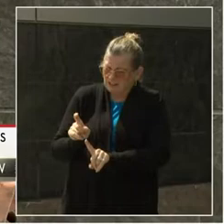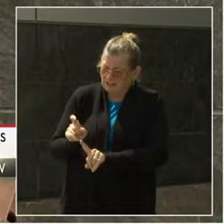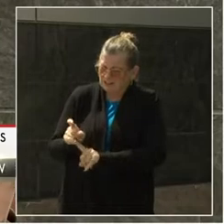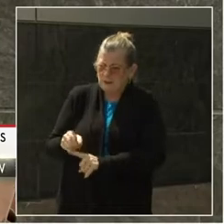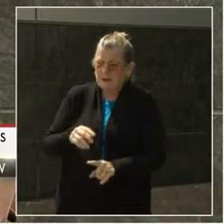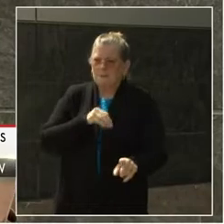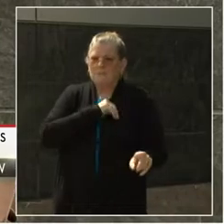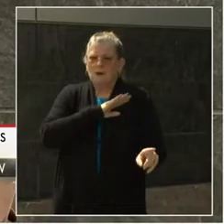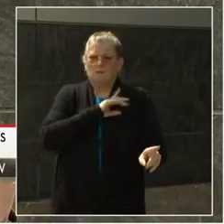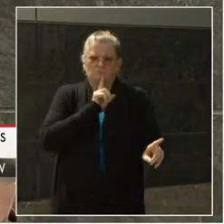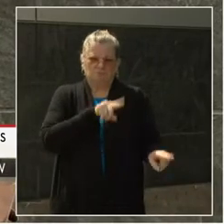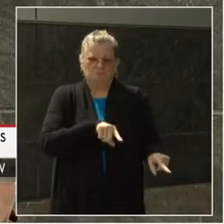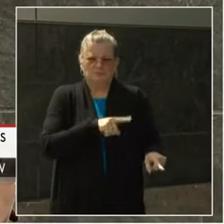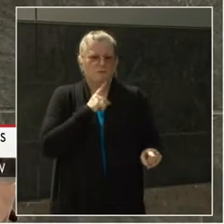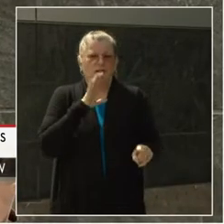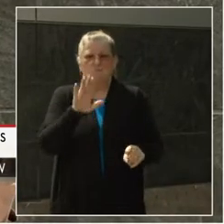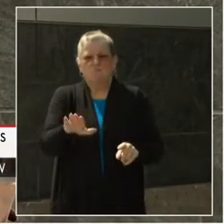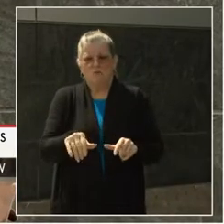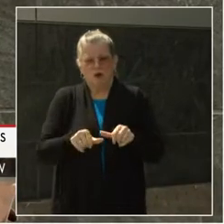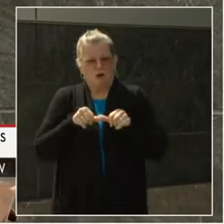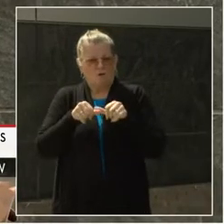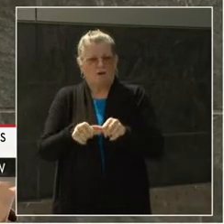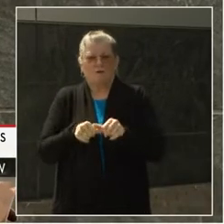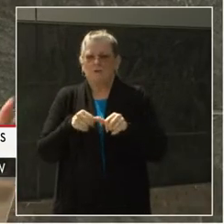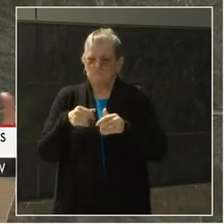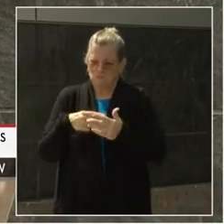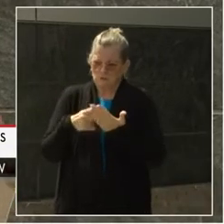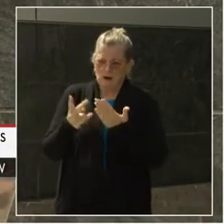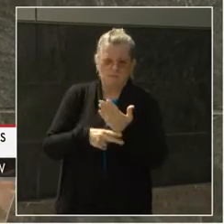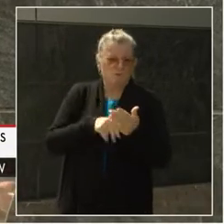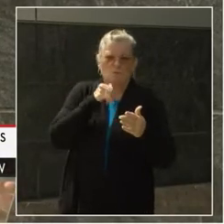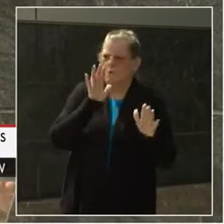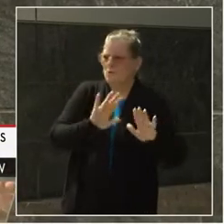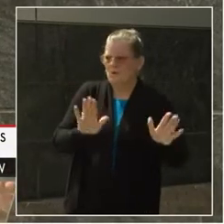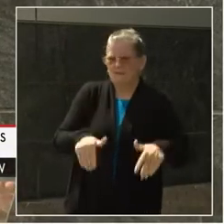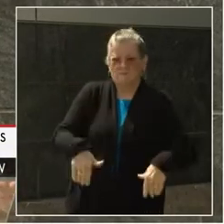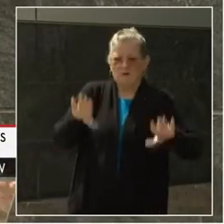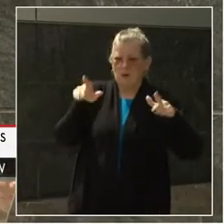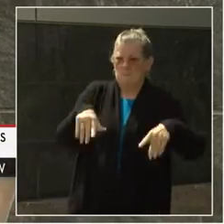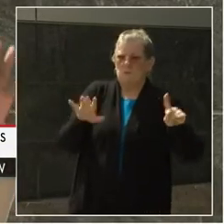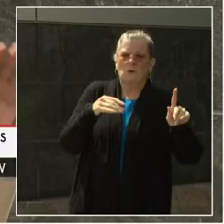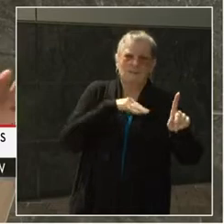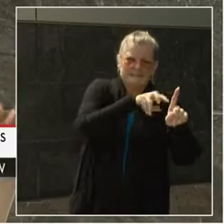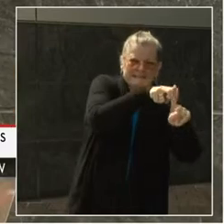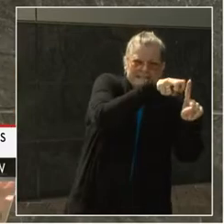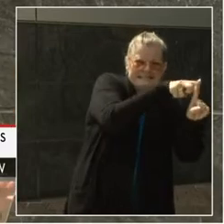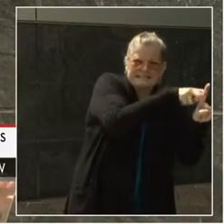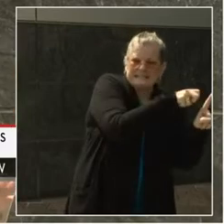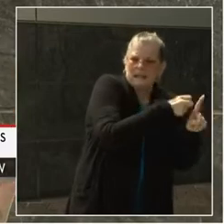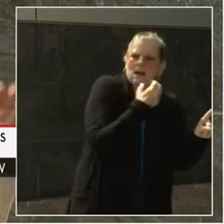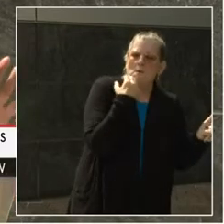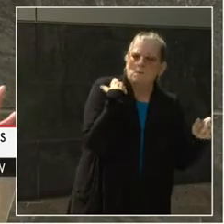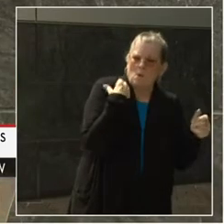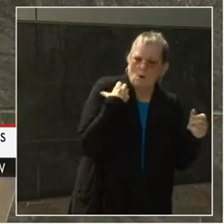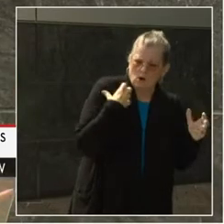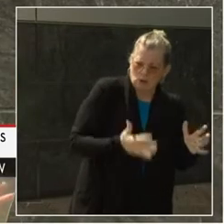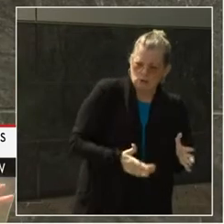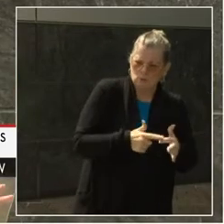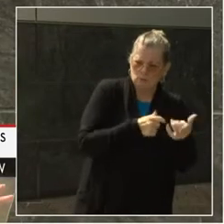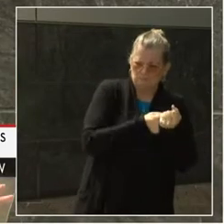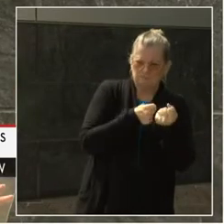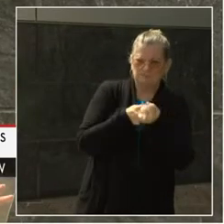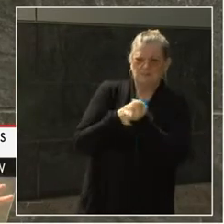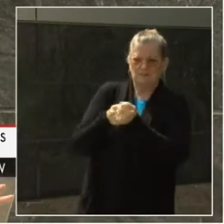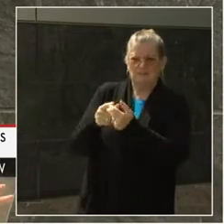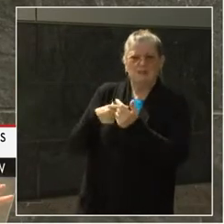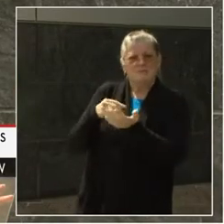won't give up, and we will get the employers that we need. We have the students who are ready, and we have the